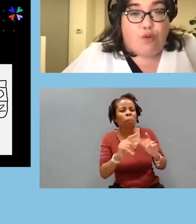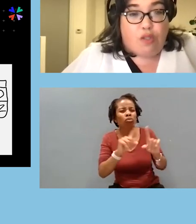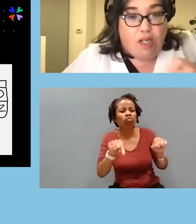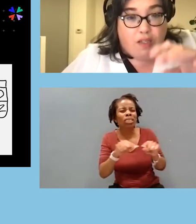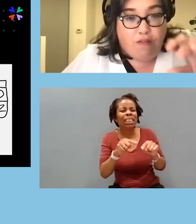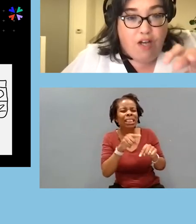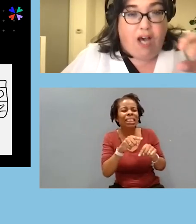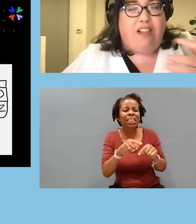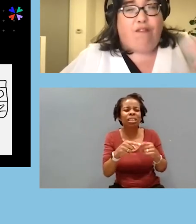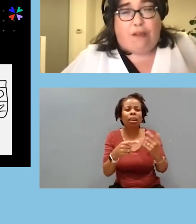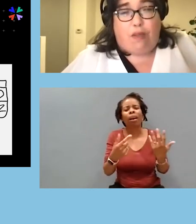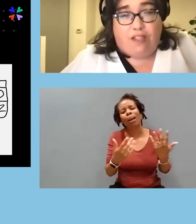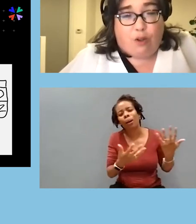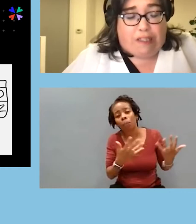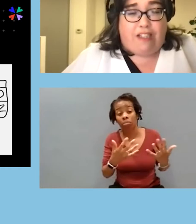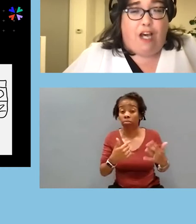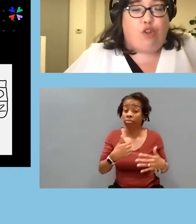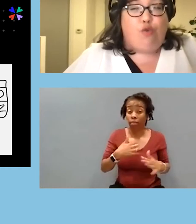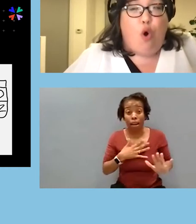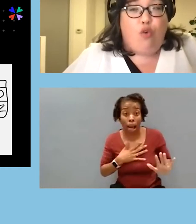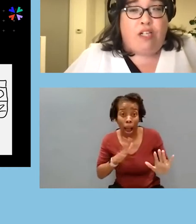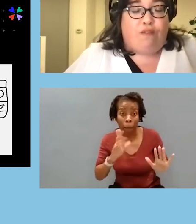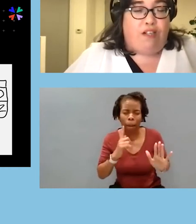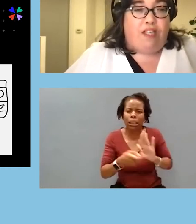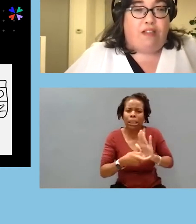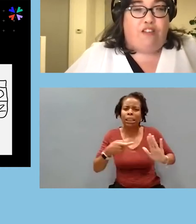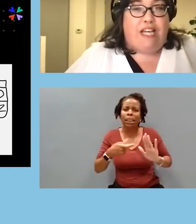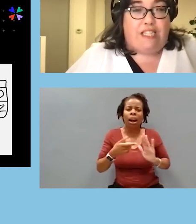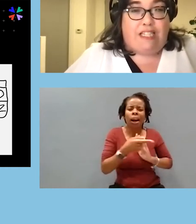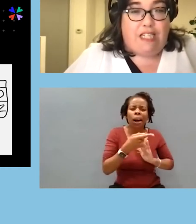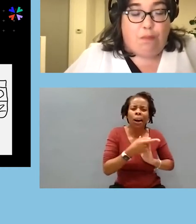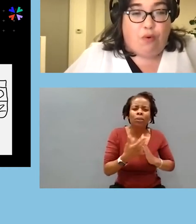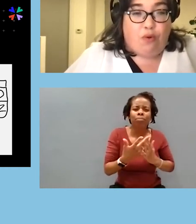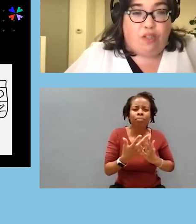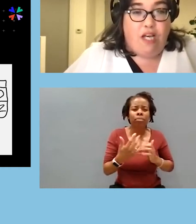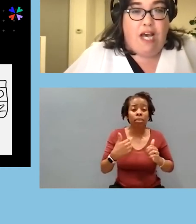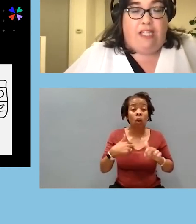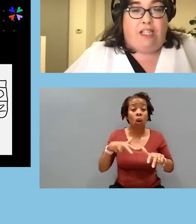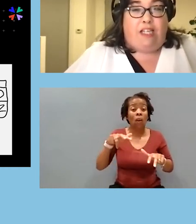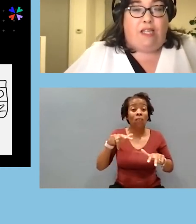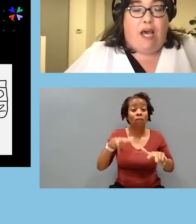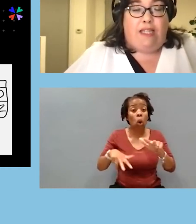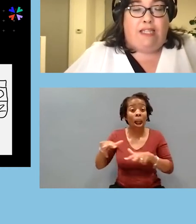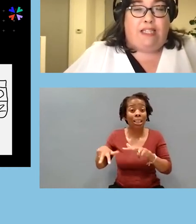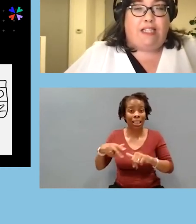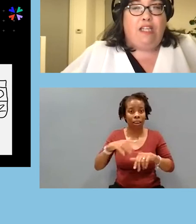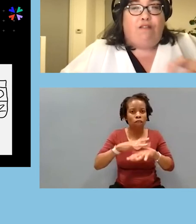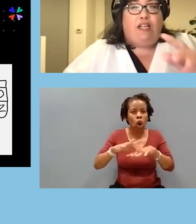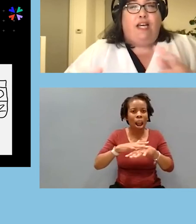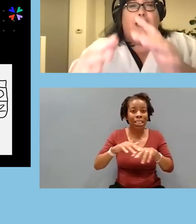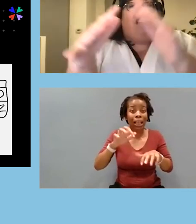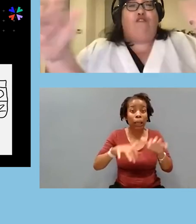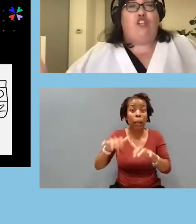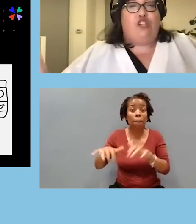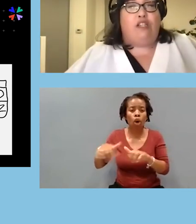of crude kind of, I love it, you know, it's a drawing of a phonetic keyboard, and there's kind